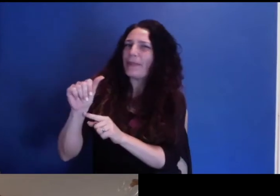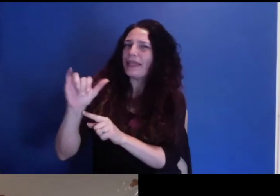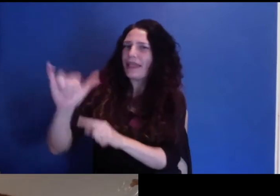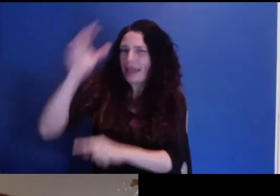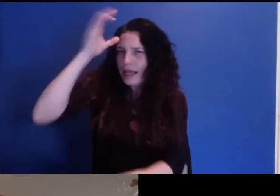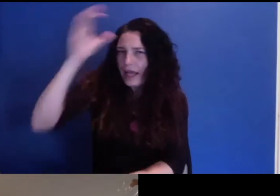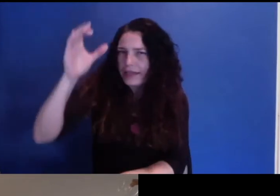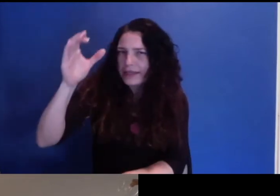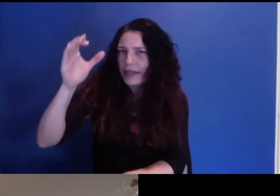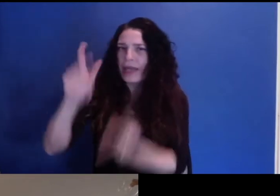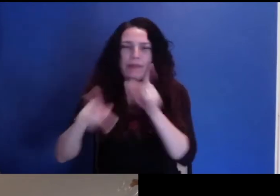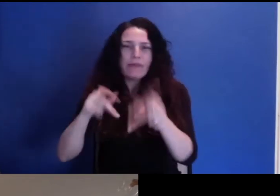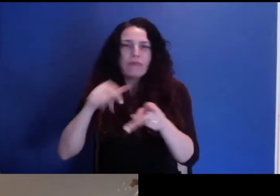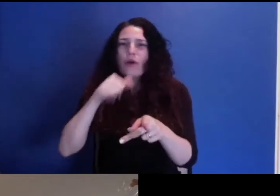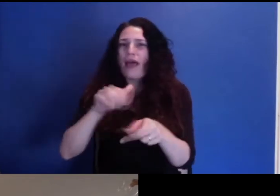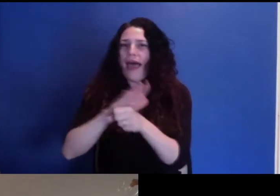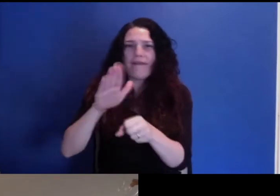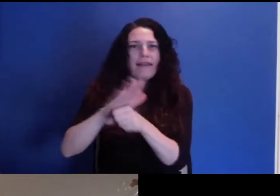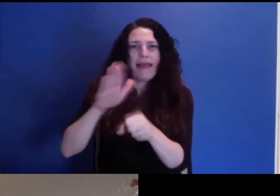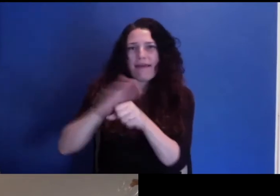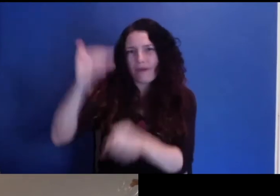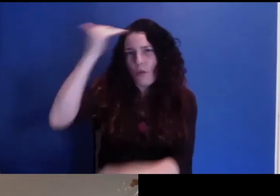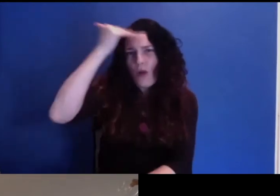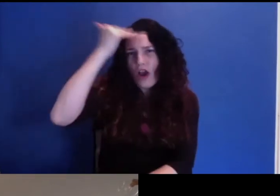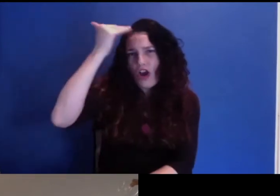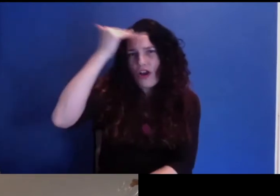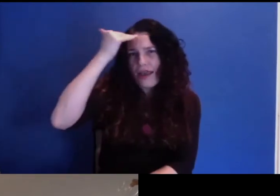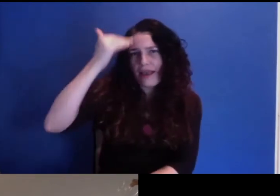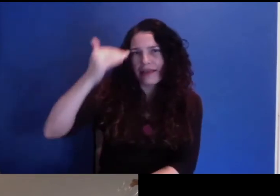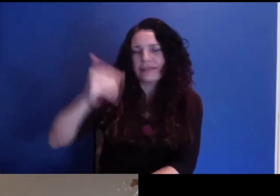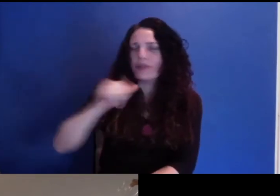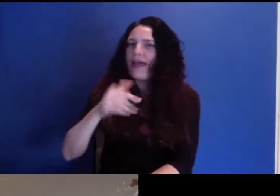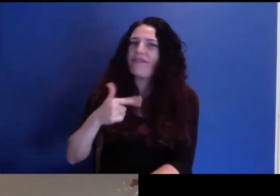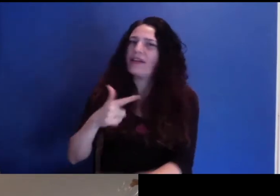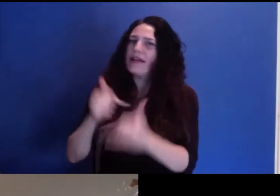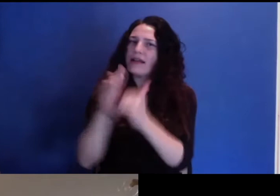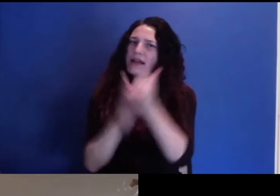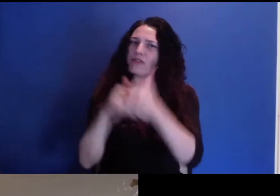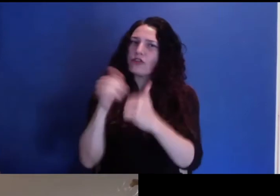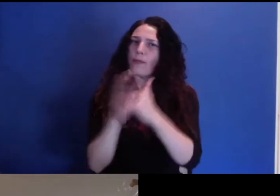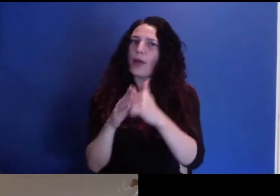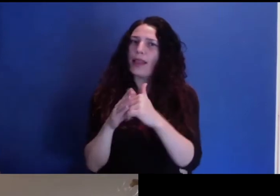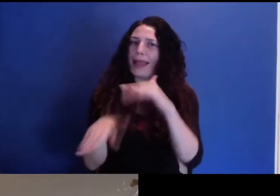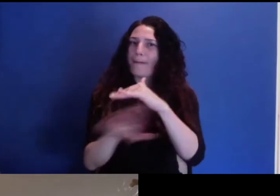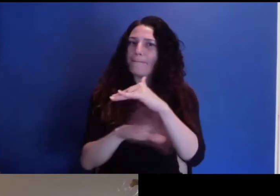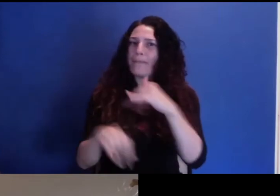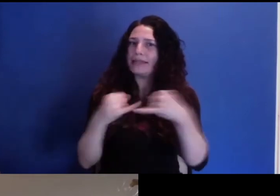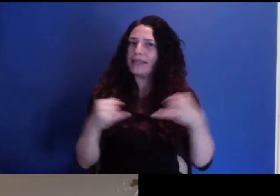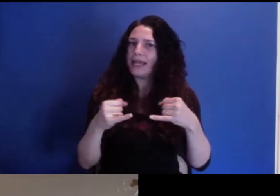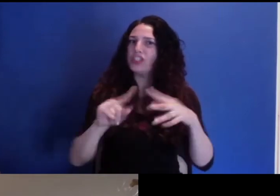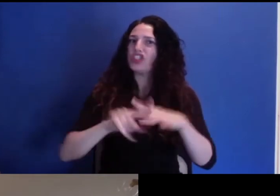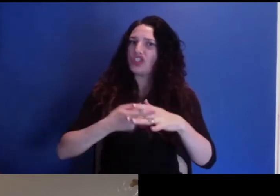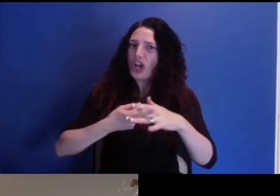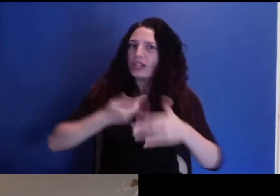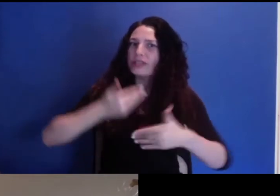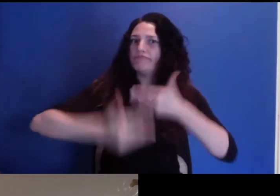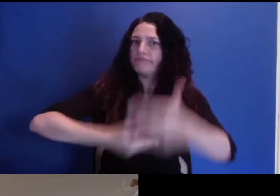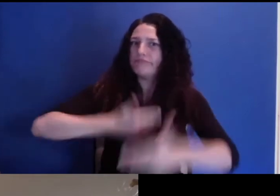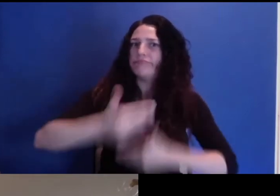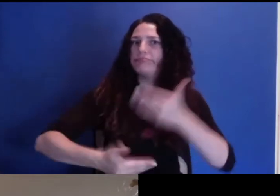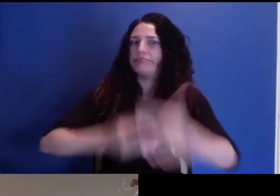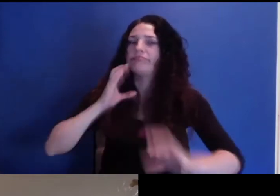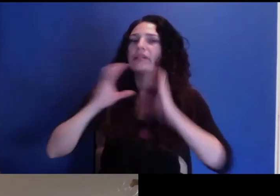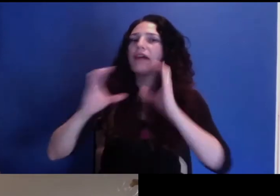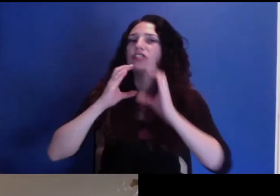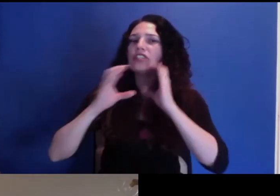just a baseline uncomfortableness in discussing disability. So, you know, the message was really clear to me growing